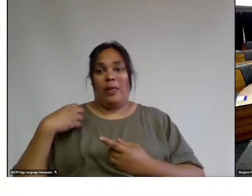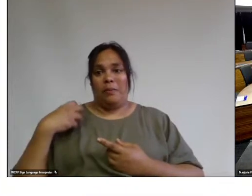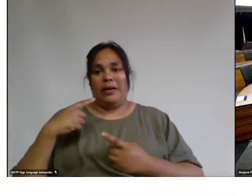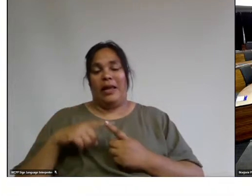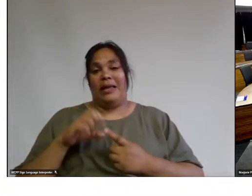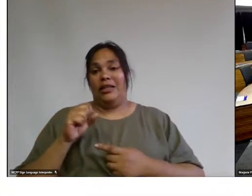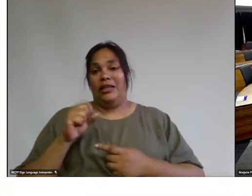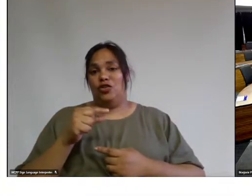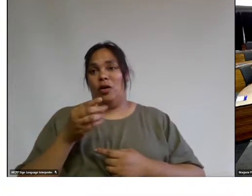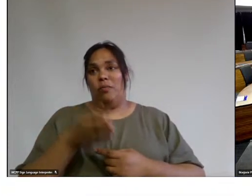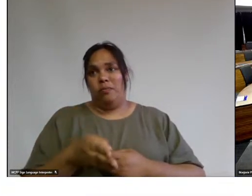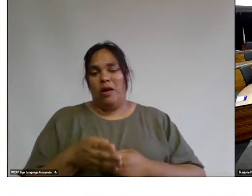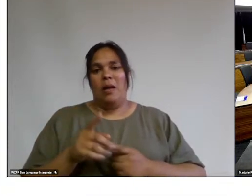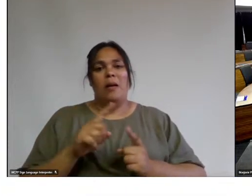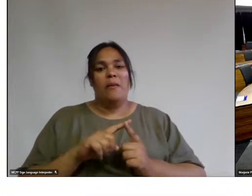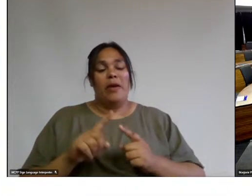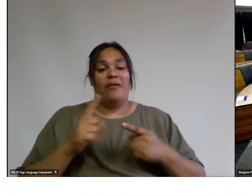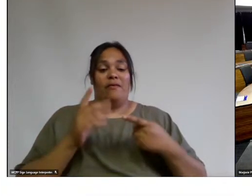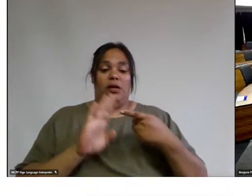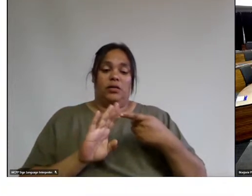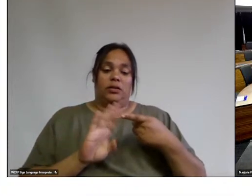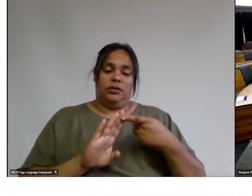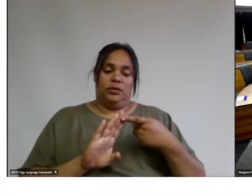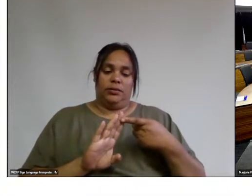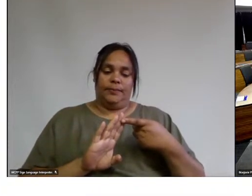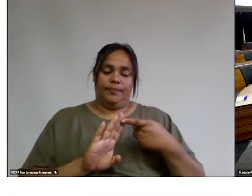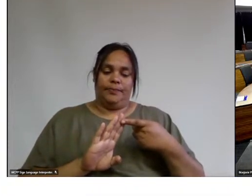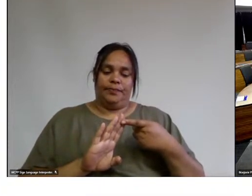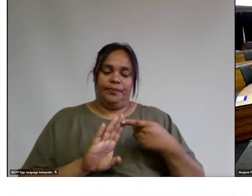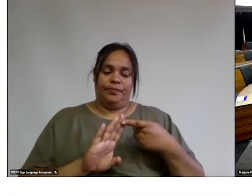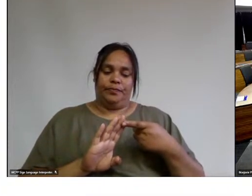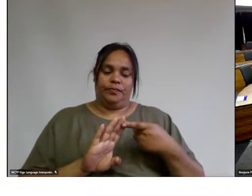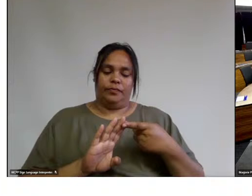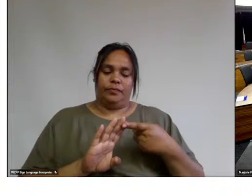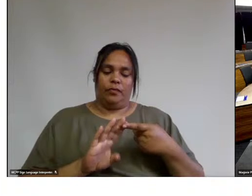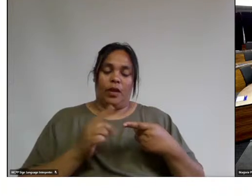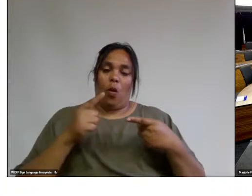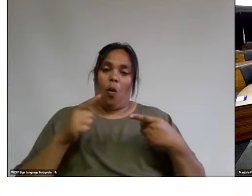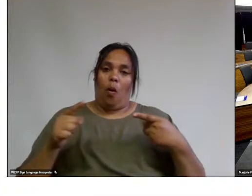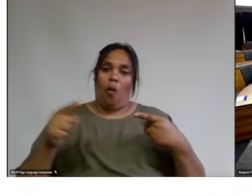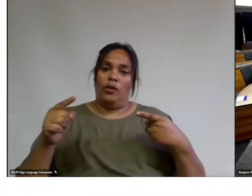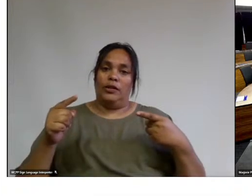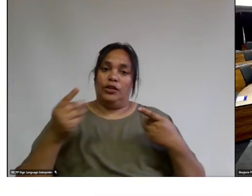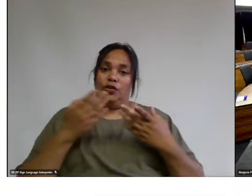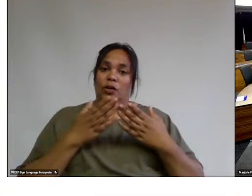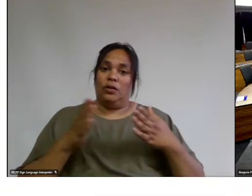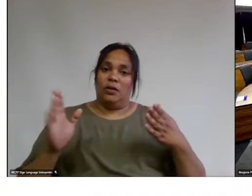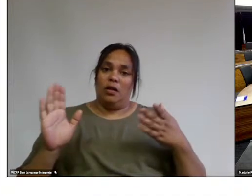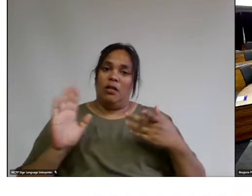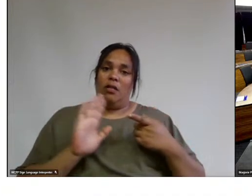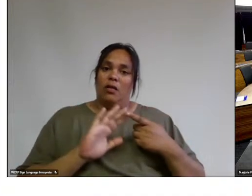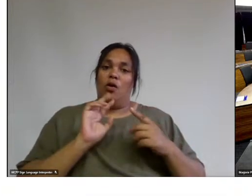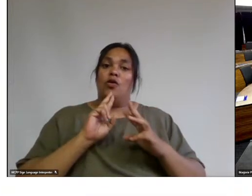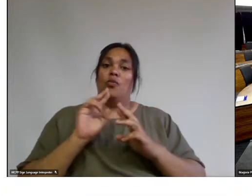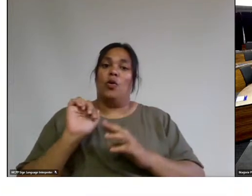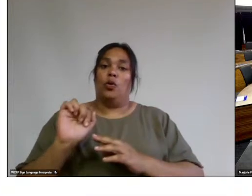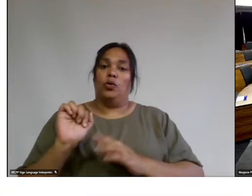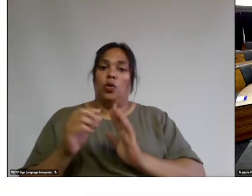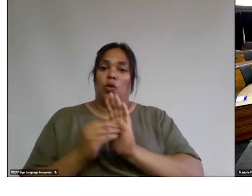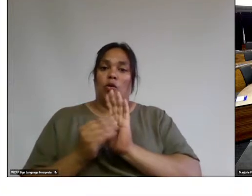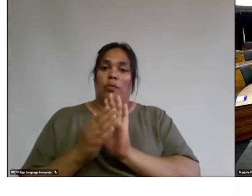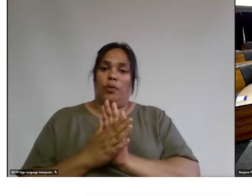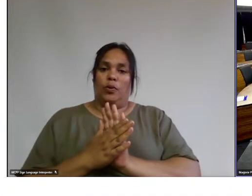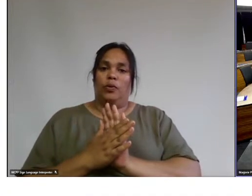SG are here. One, the Auditor General in its report